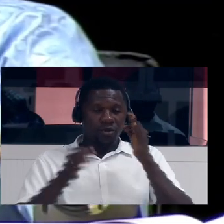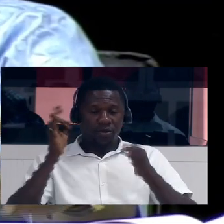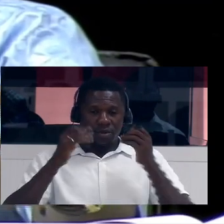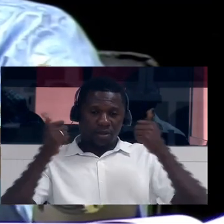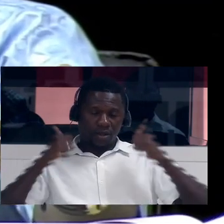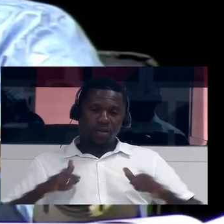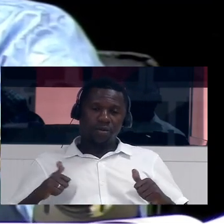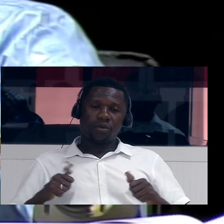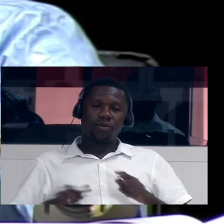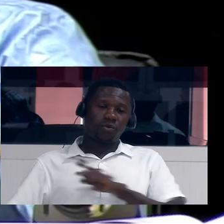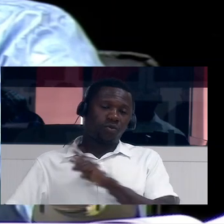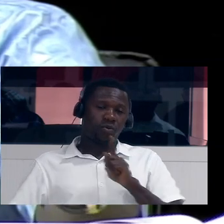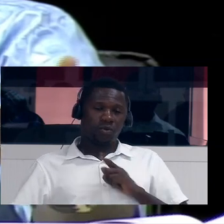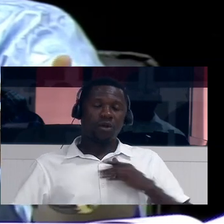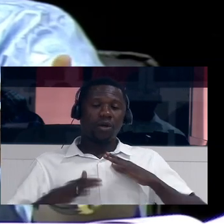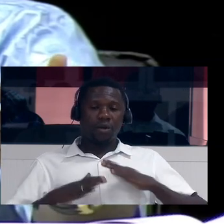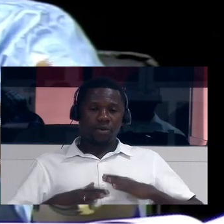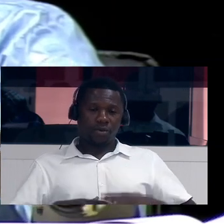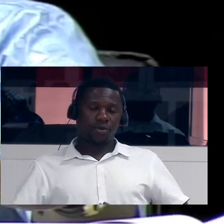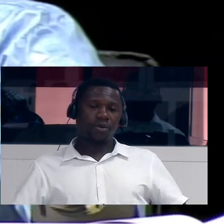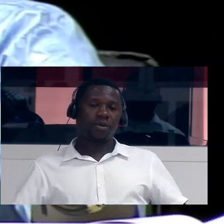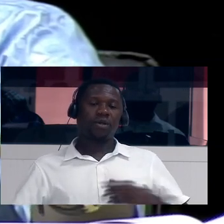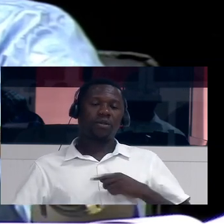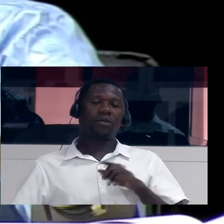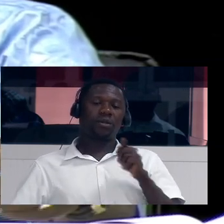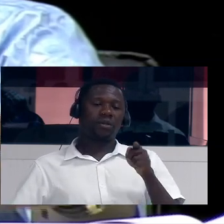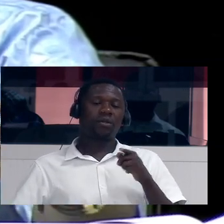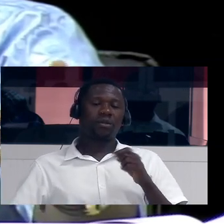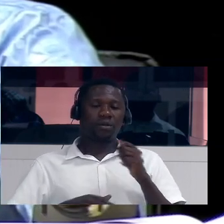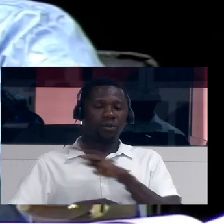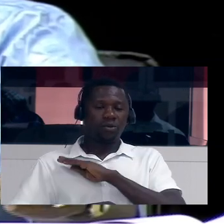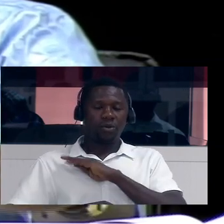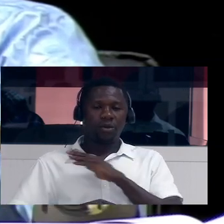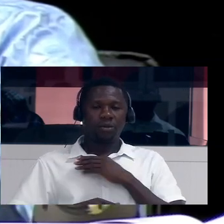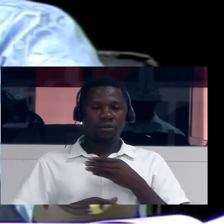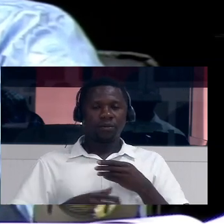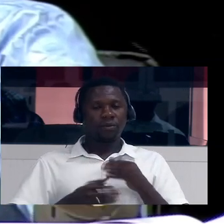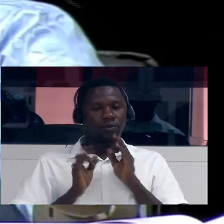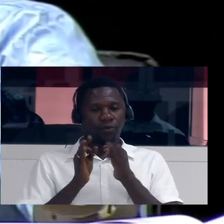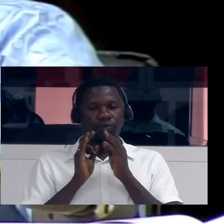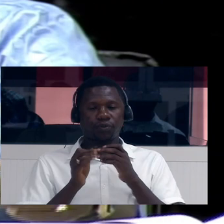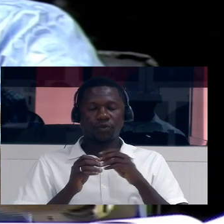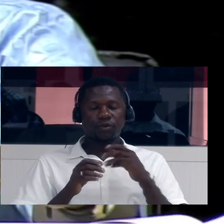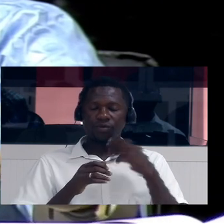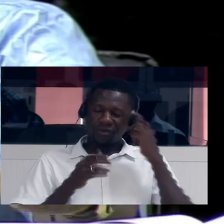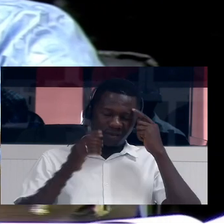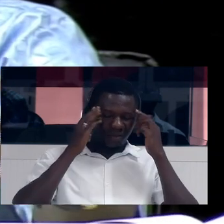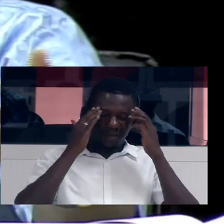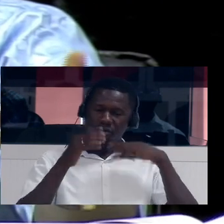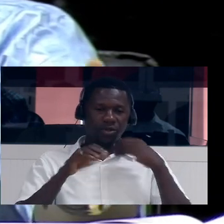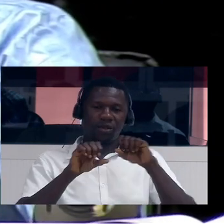done. We were relieved, and he also expressed their frustration about the damages the strike